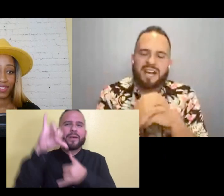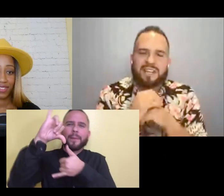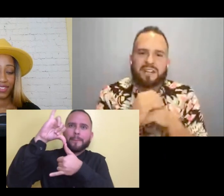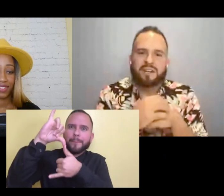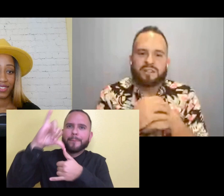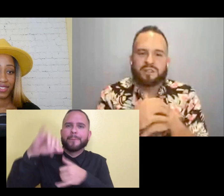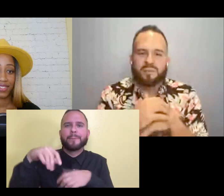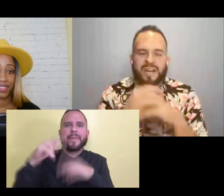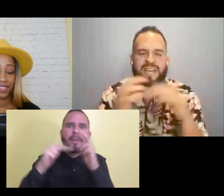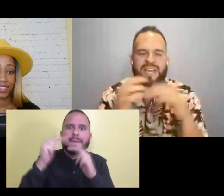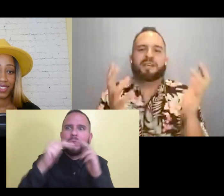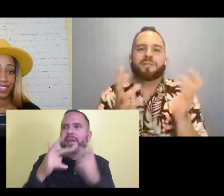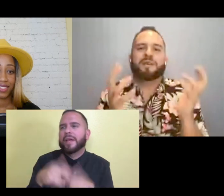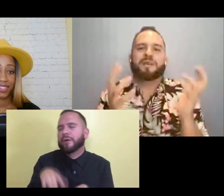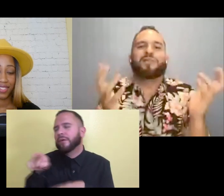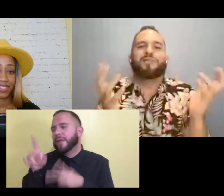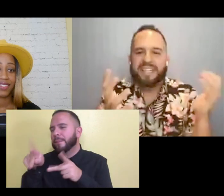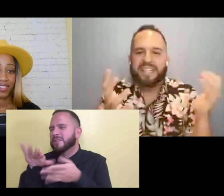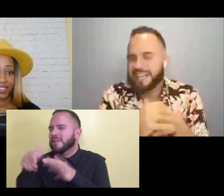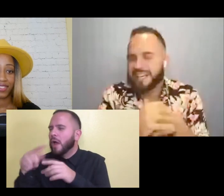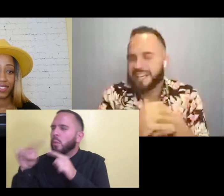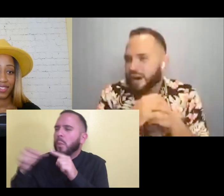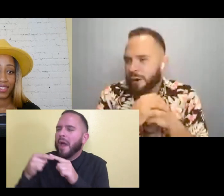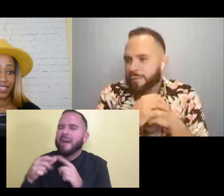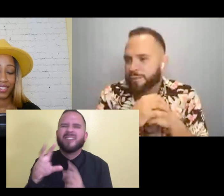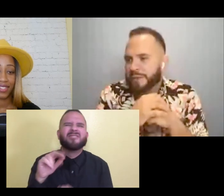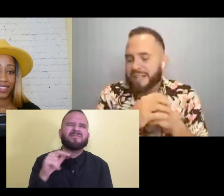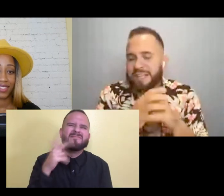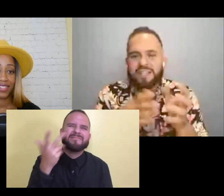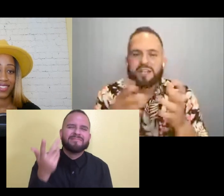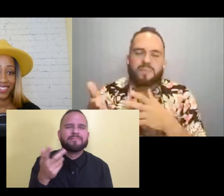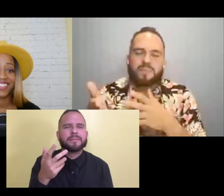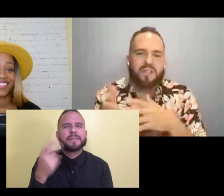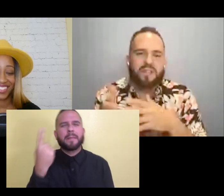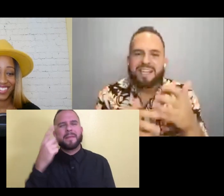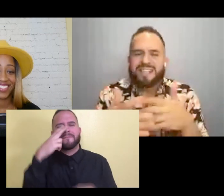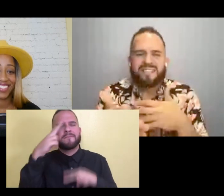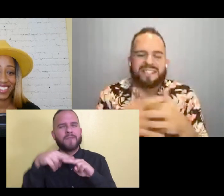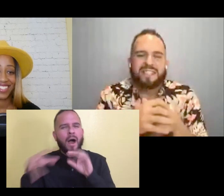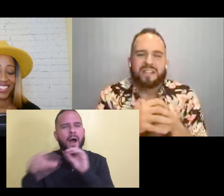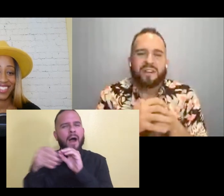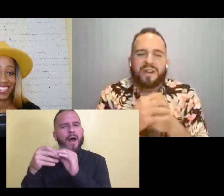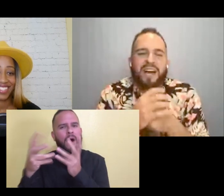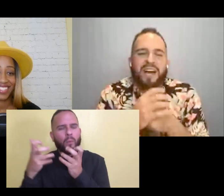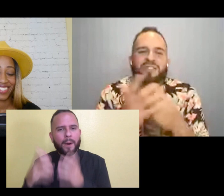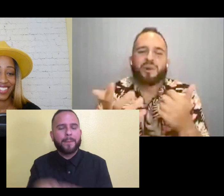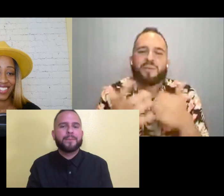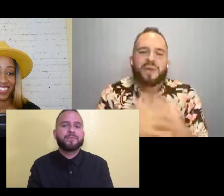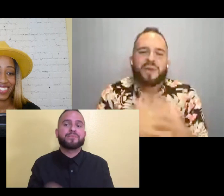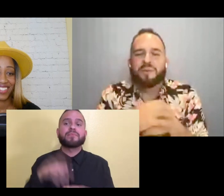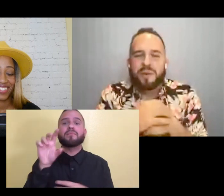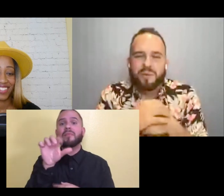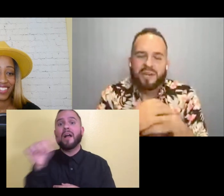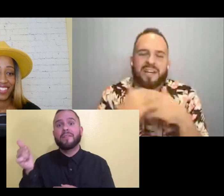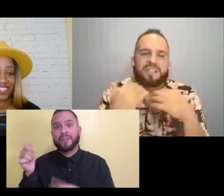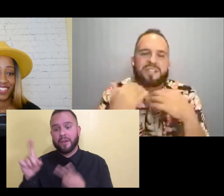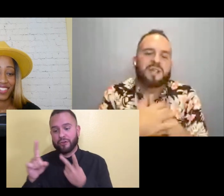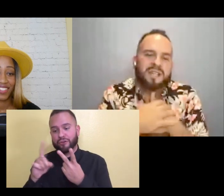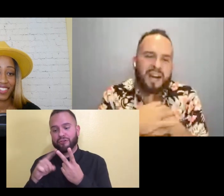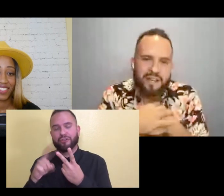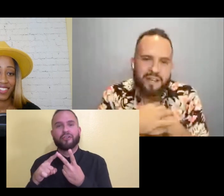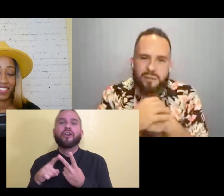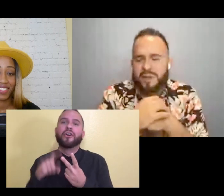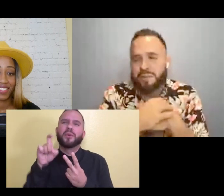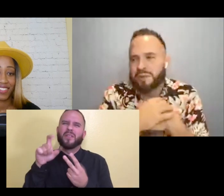person died. It's just more like give me something fun. And then the other part of that is obviously, you got to enjoy being around people. You got to